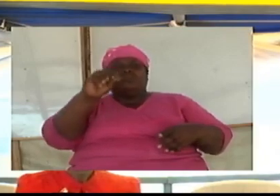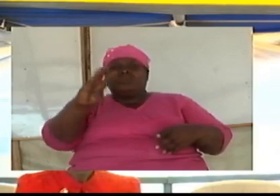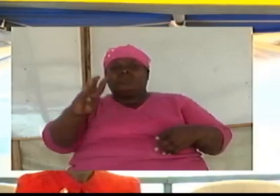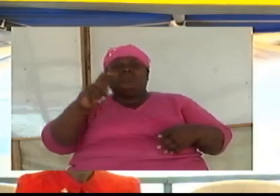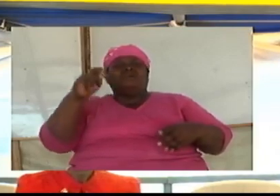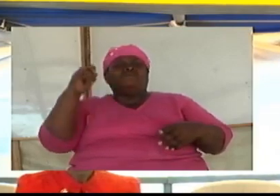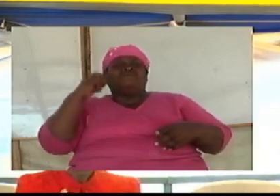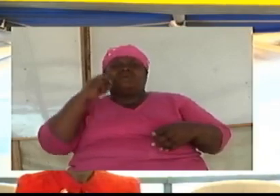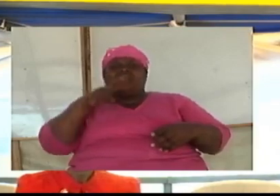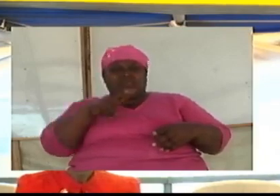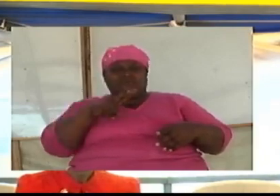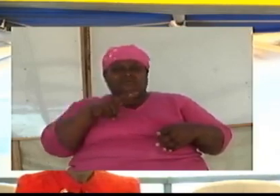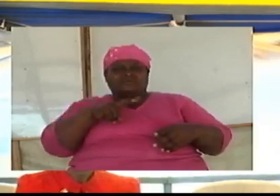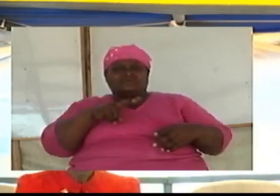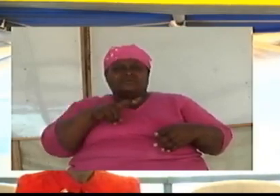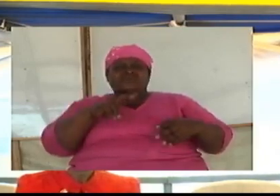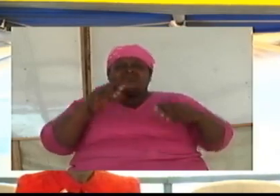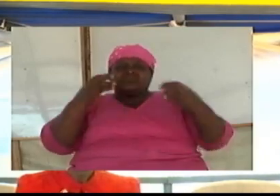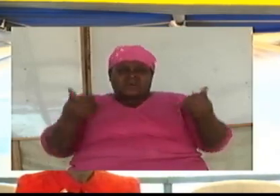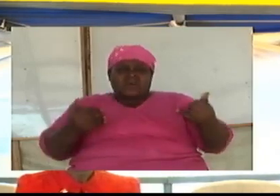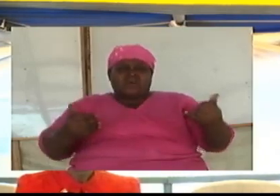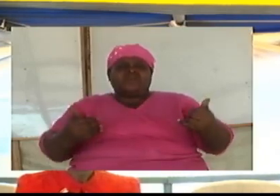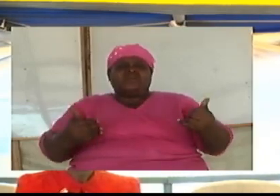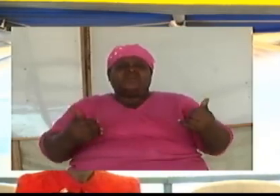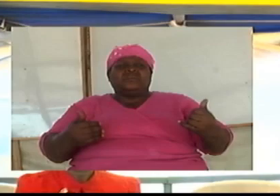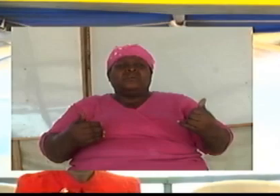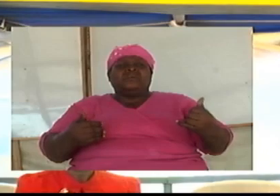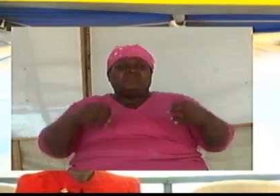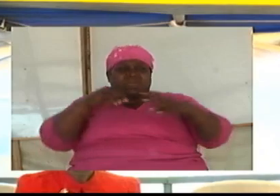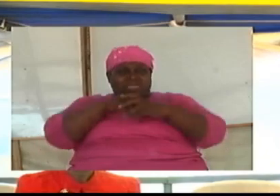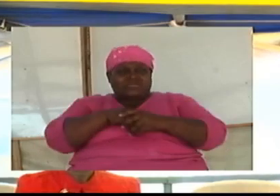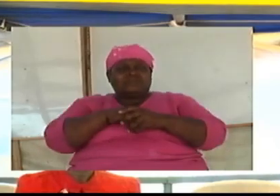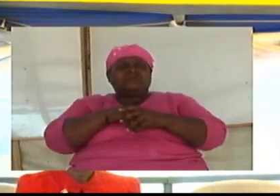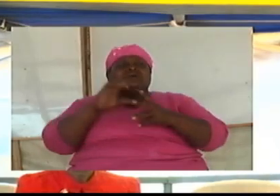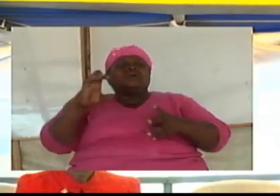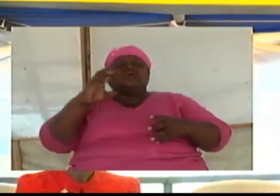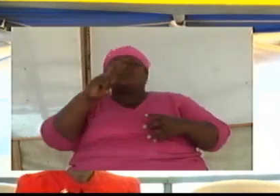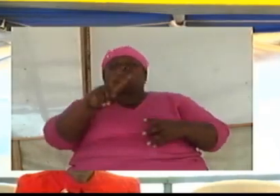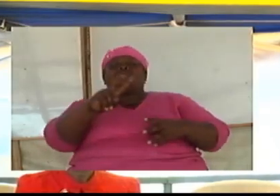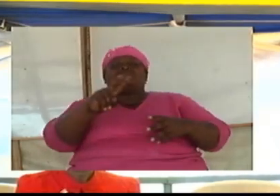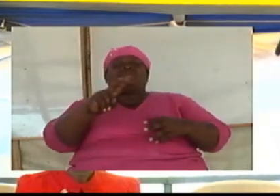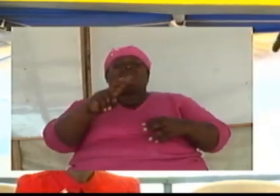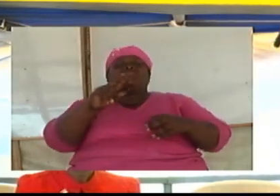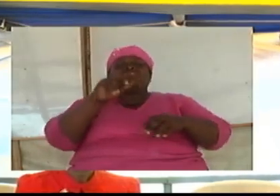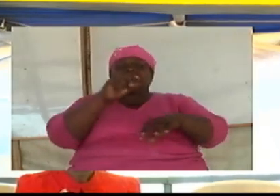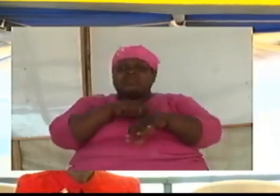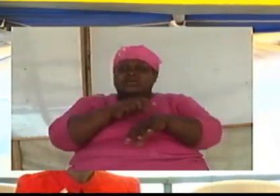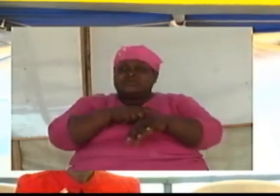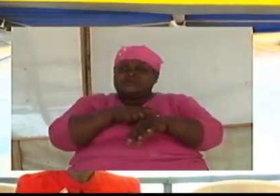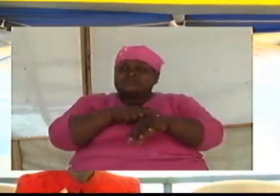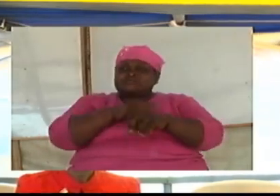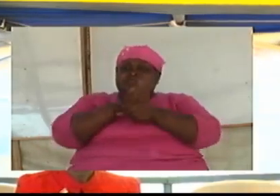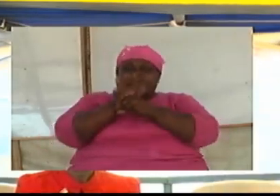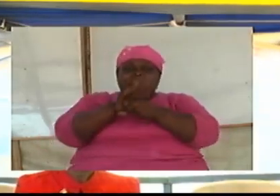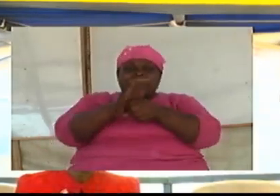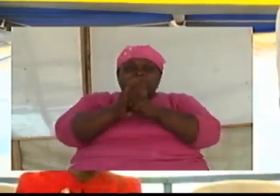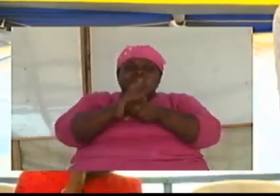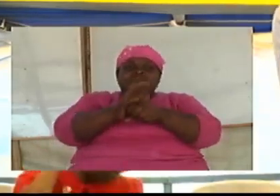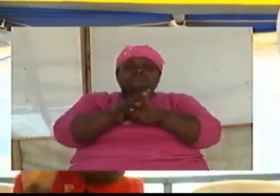with the coronavirus. Praise the Lord Jesus. You know, this pandemic, the coronavirus, is